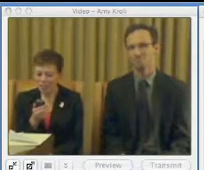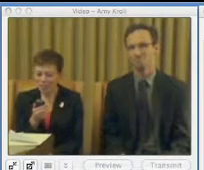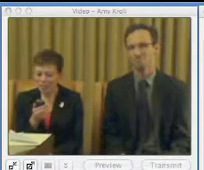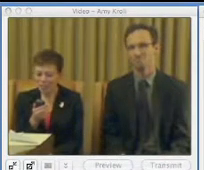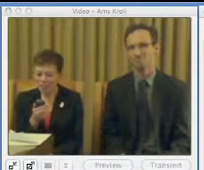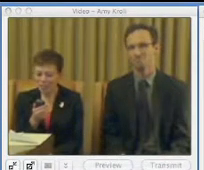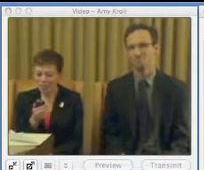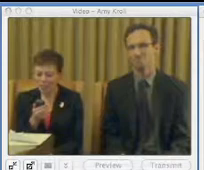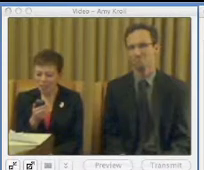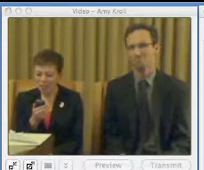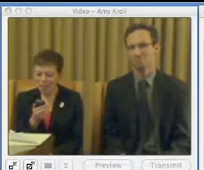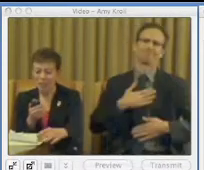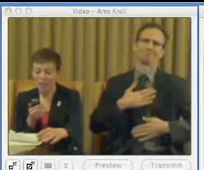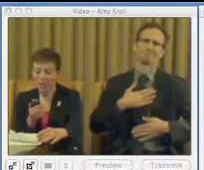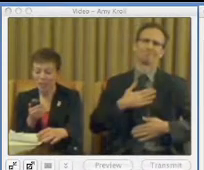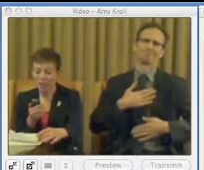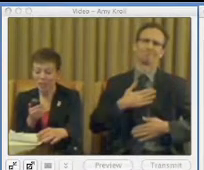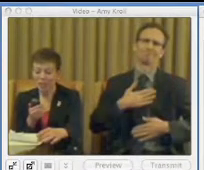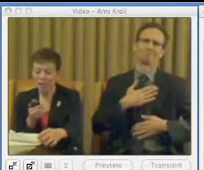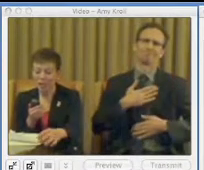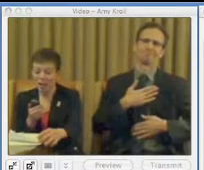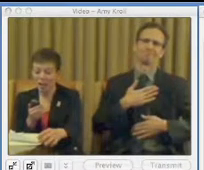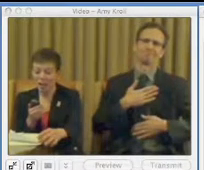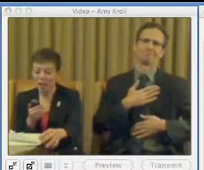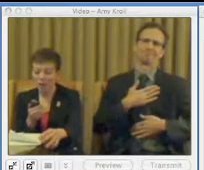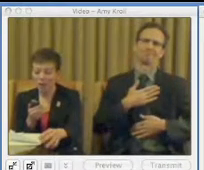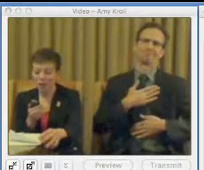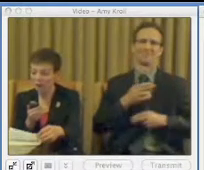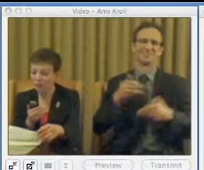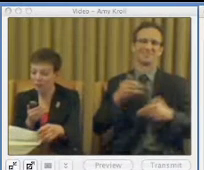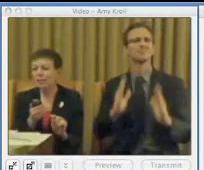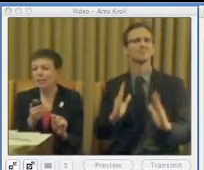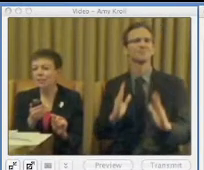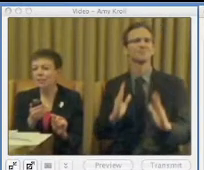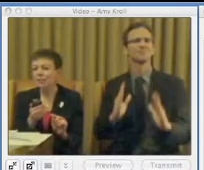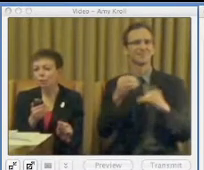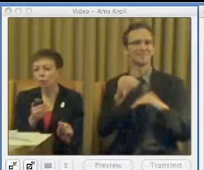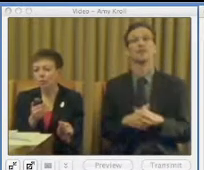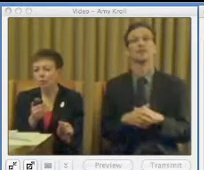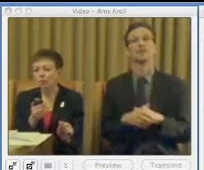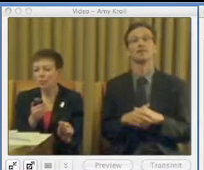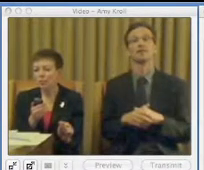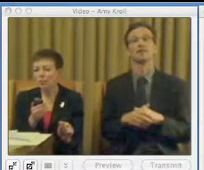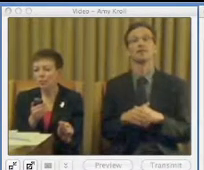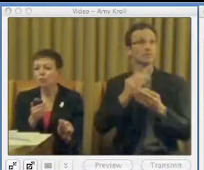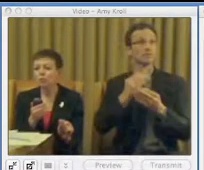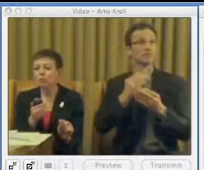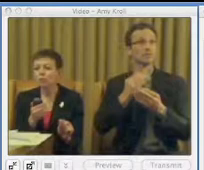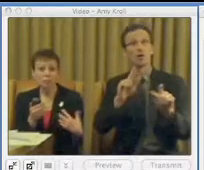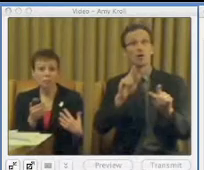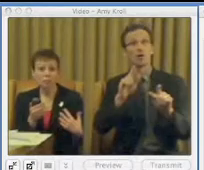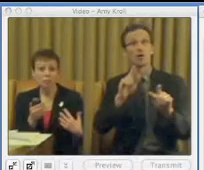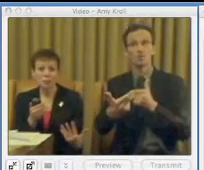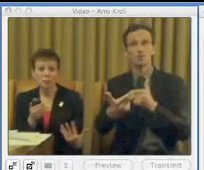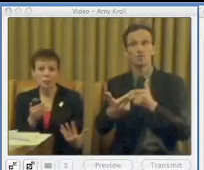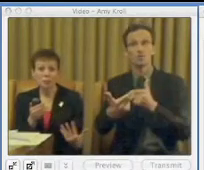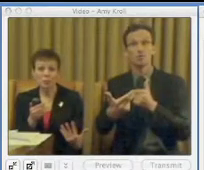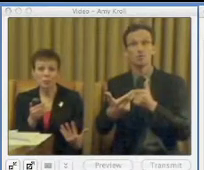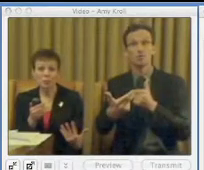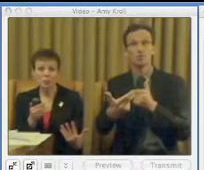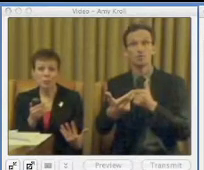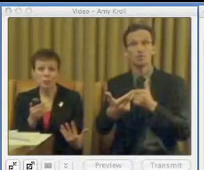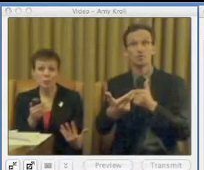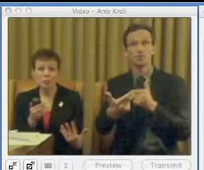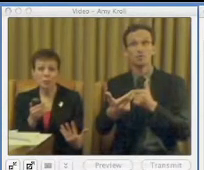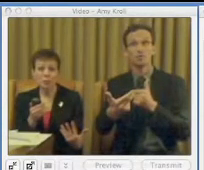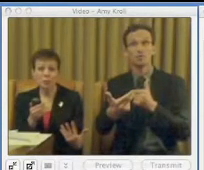And now it's my pleasure to introduce our speaker, and to know that for all of you as participants, you may